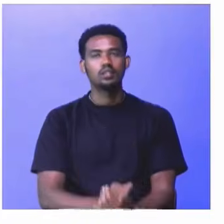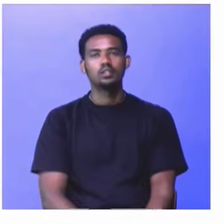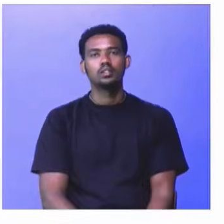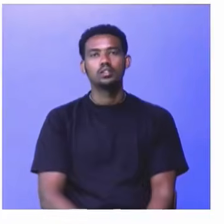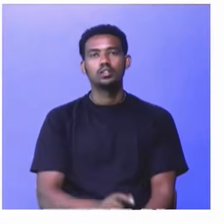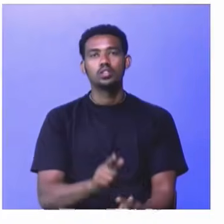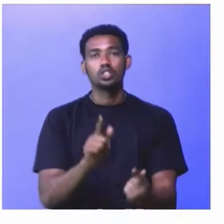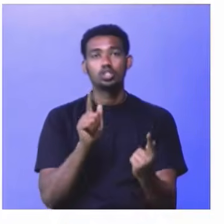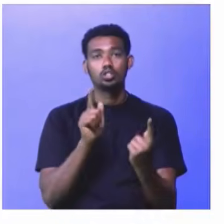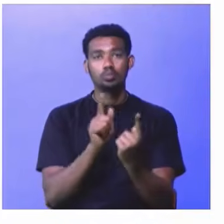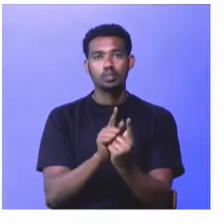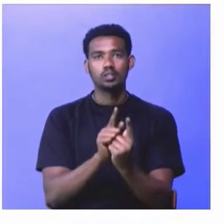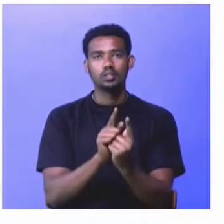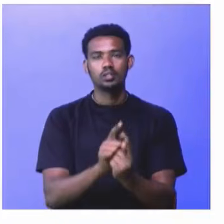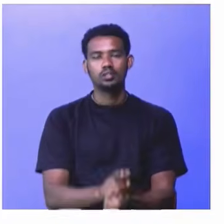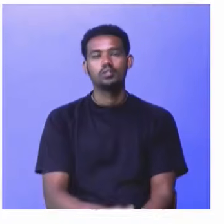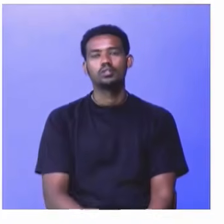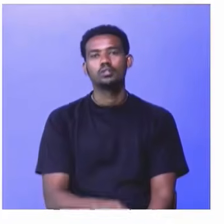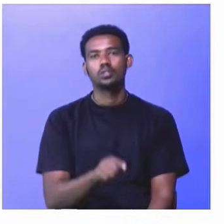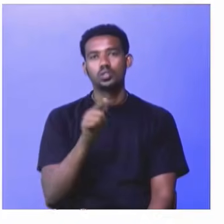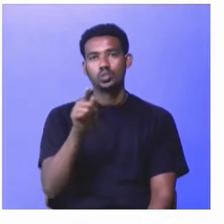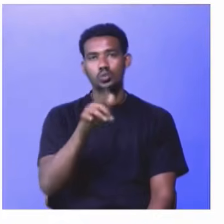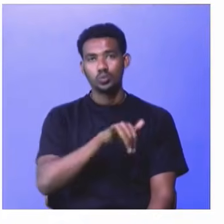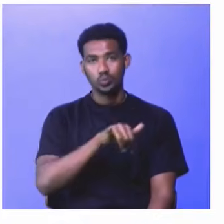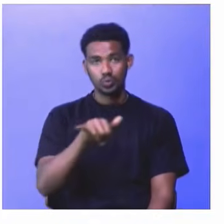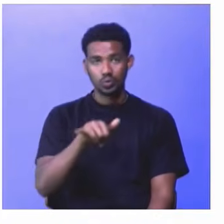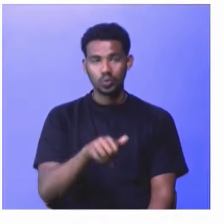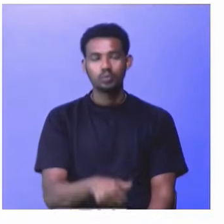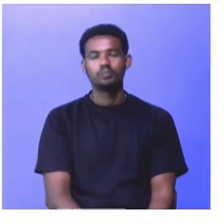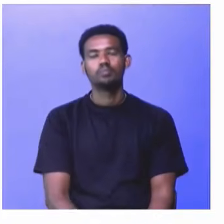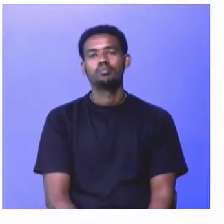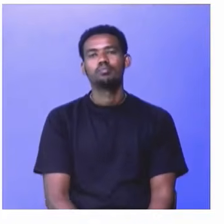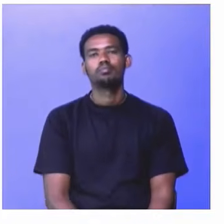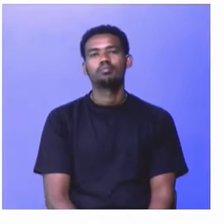meet you too.